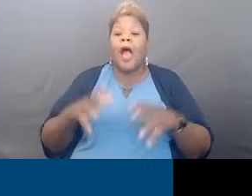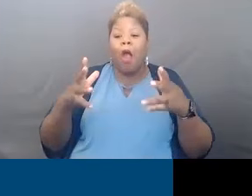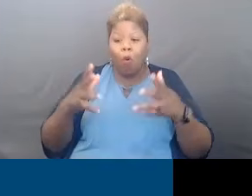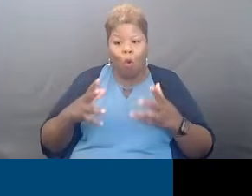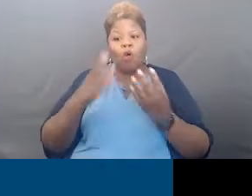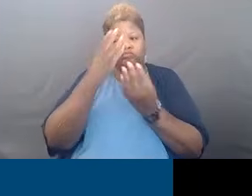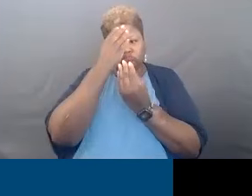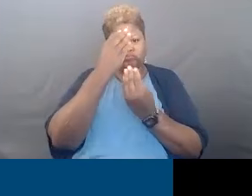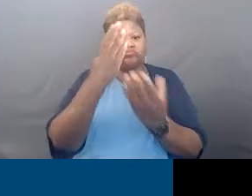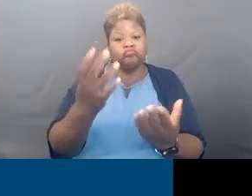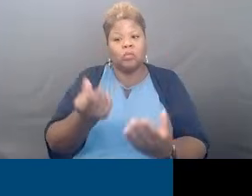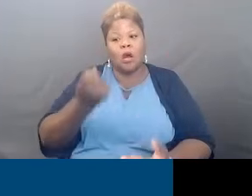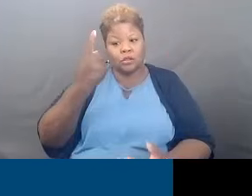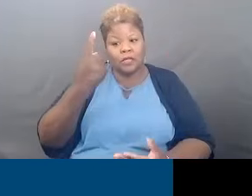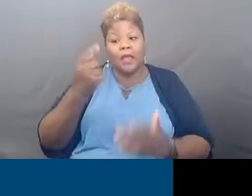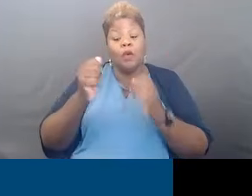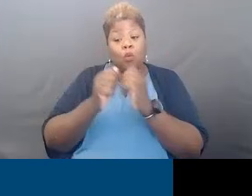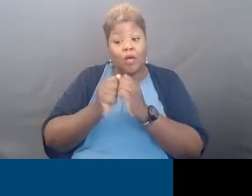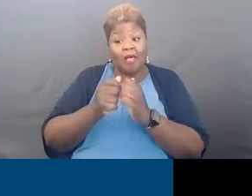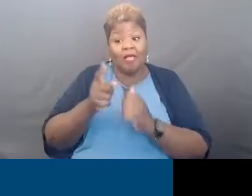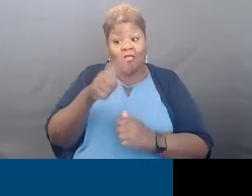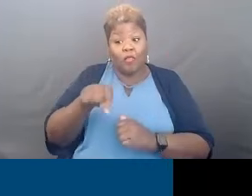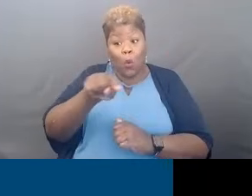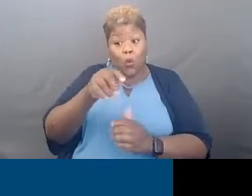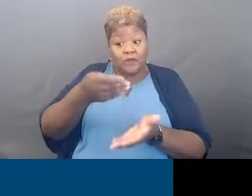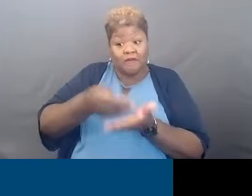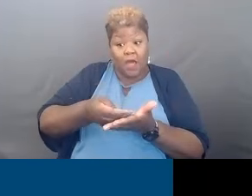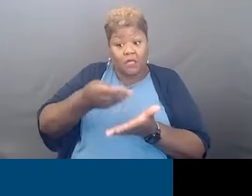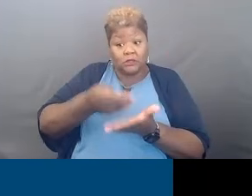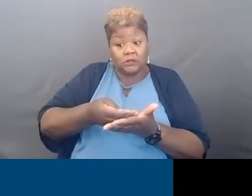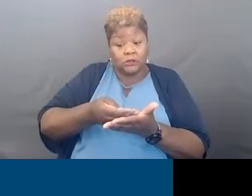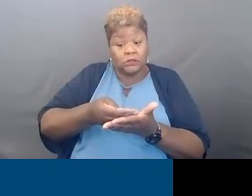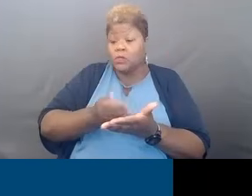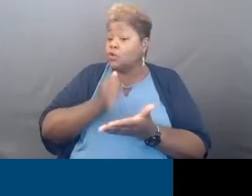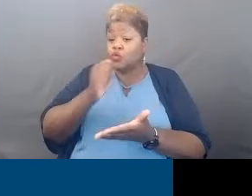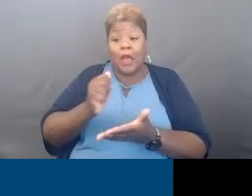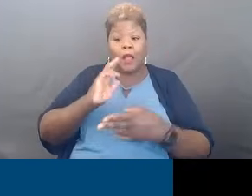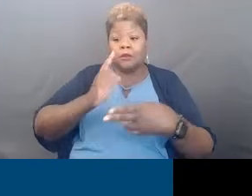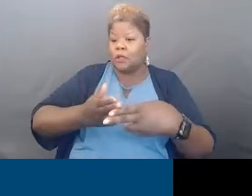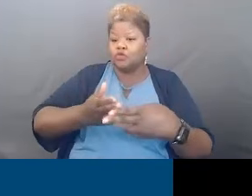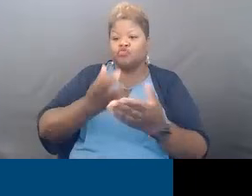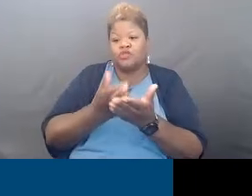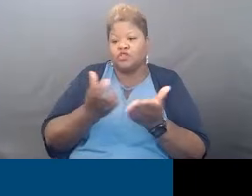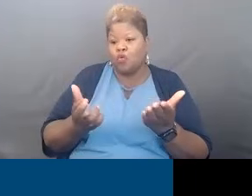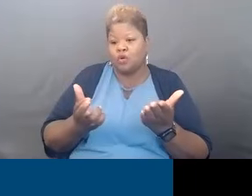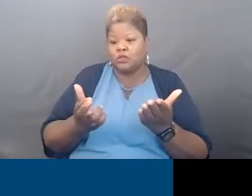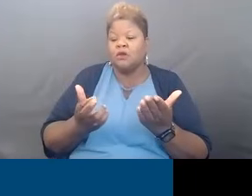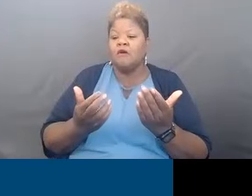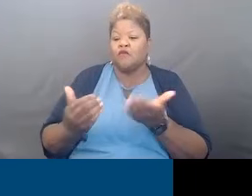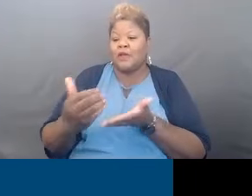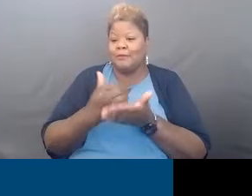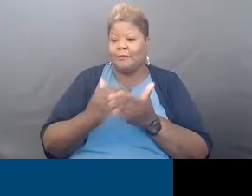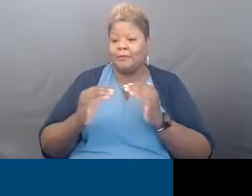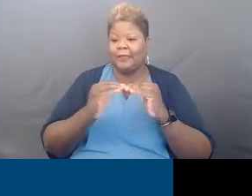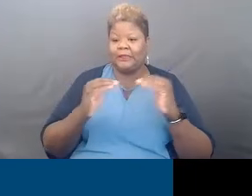people understand that with stimulus funds, they do not count as resources for means tested benefits for